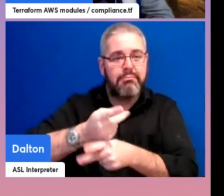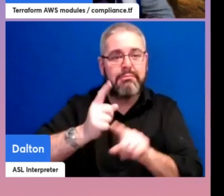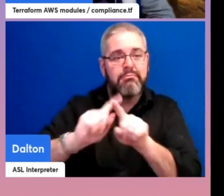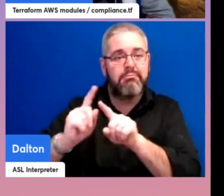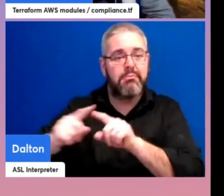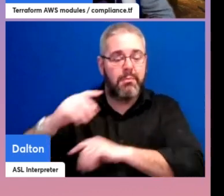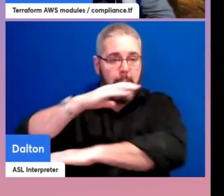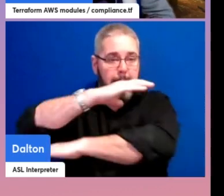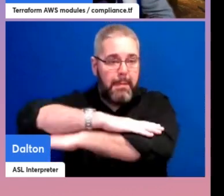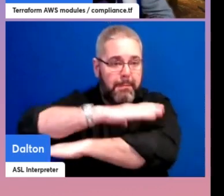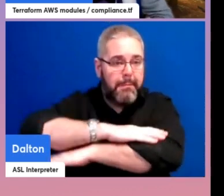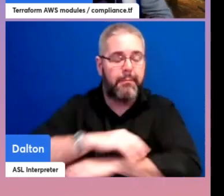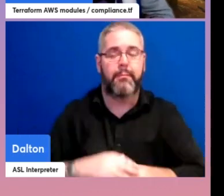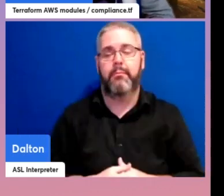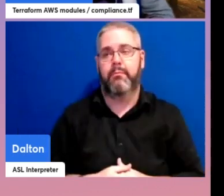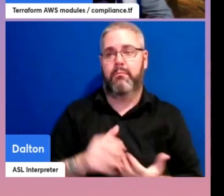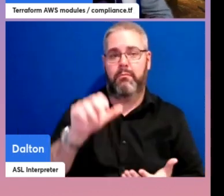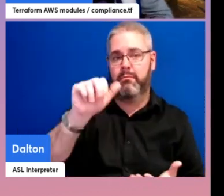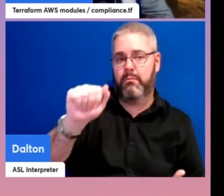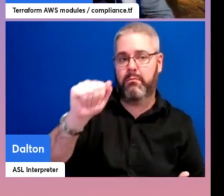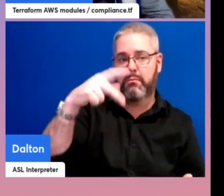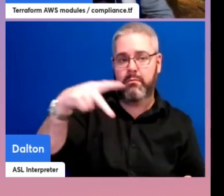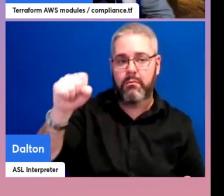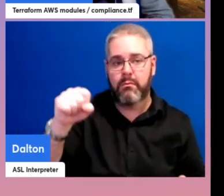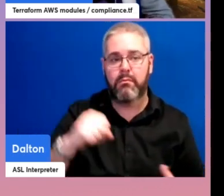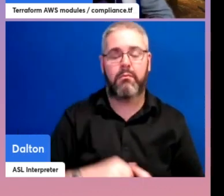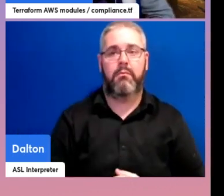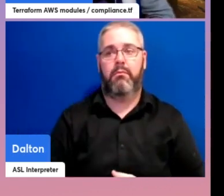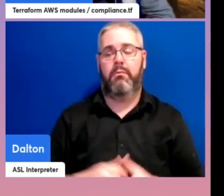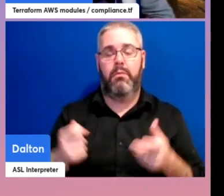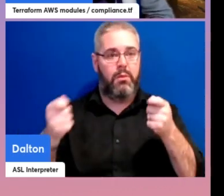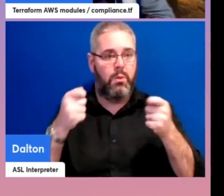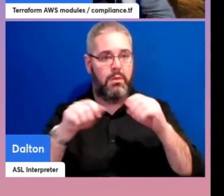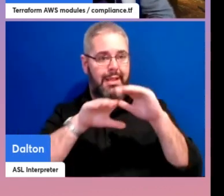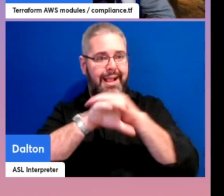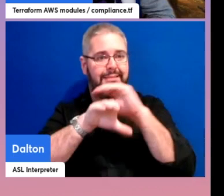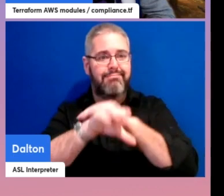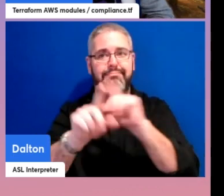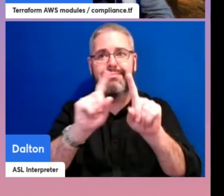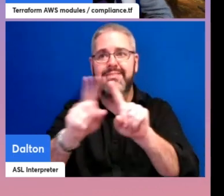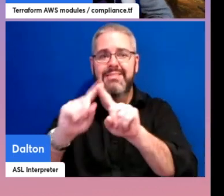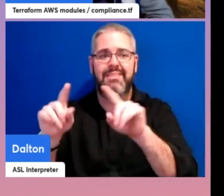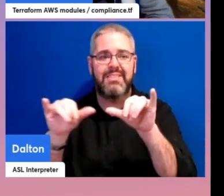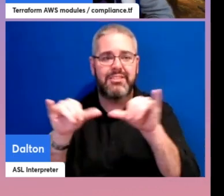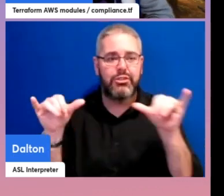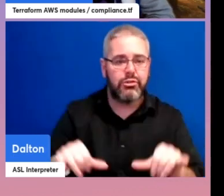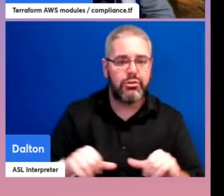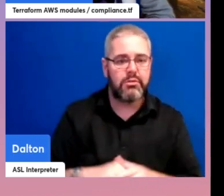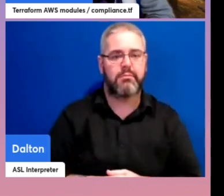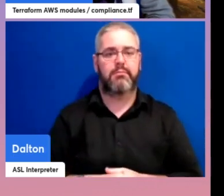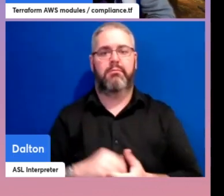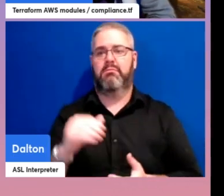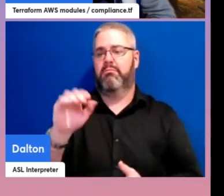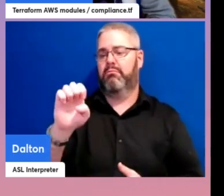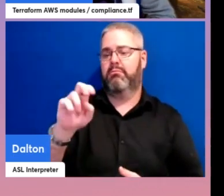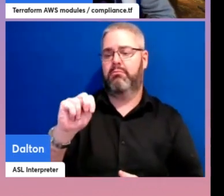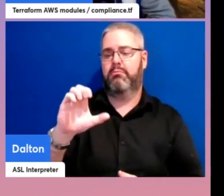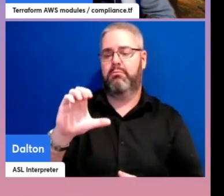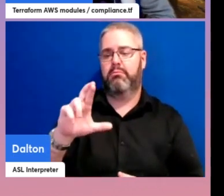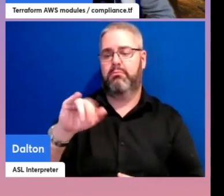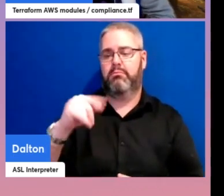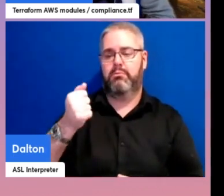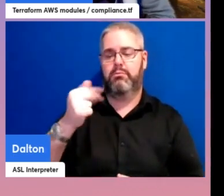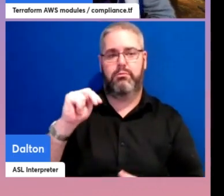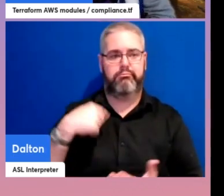and applications, controlling access between different systems, encryption, and so on. So this is